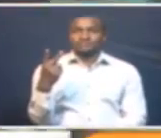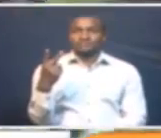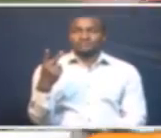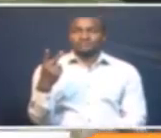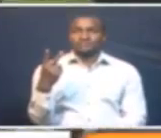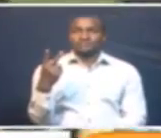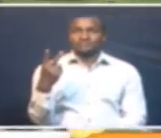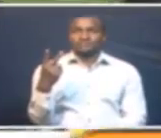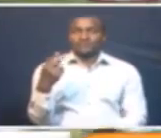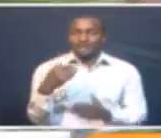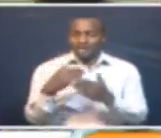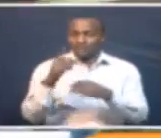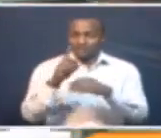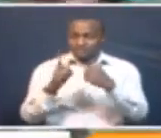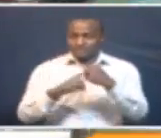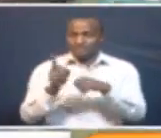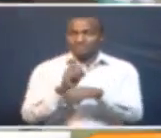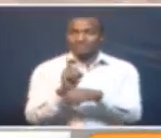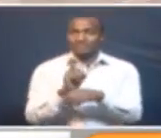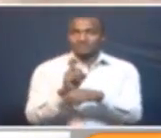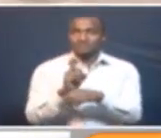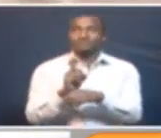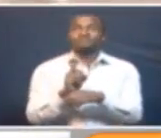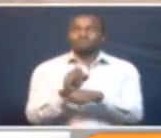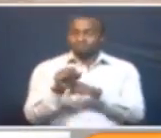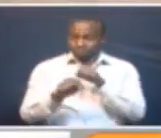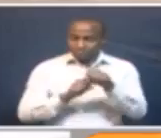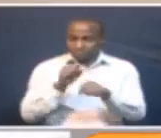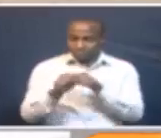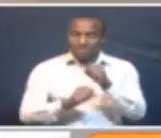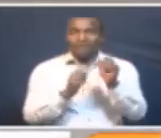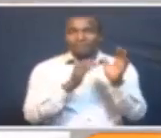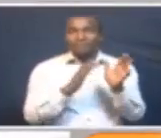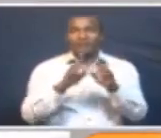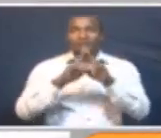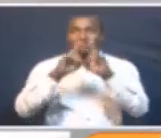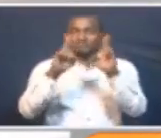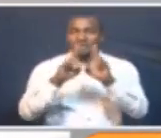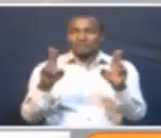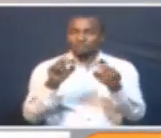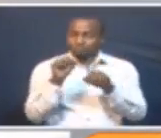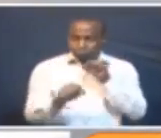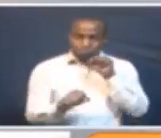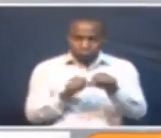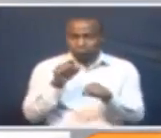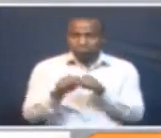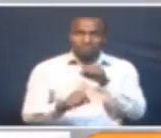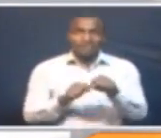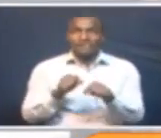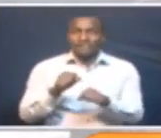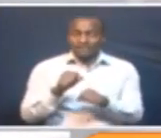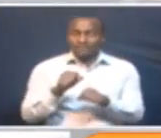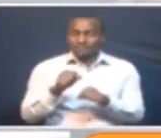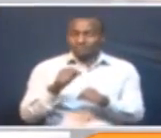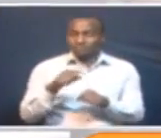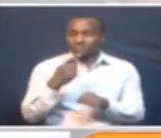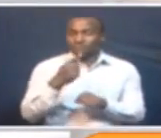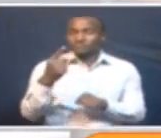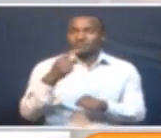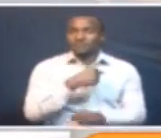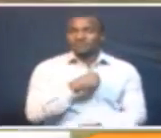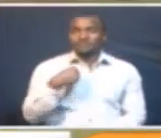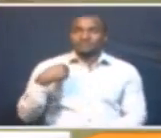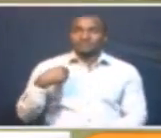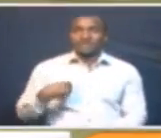minutes later. The winners used the race to prepare for an international road race competition scheduled for this coming week in China.